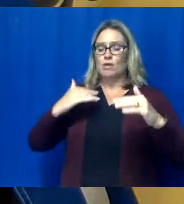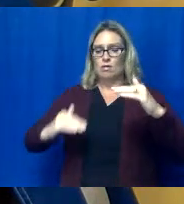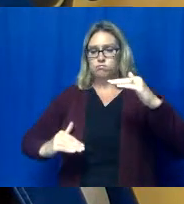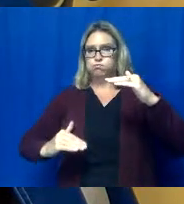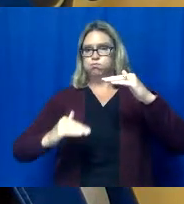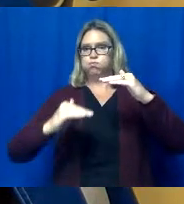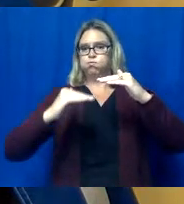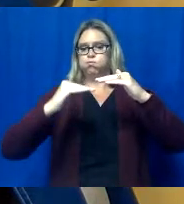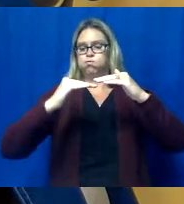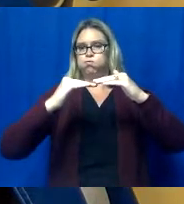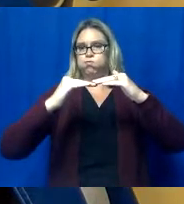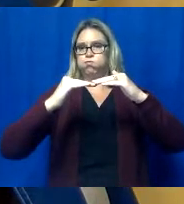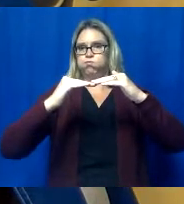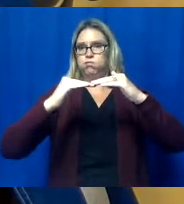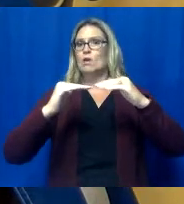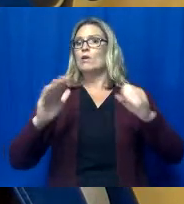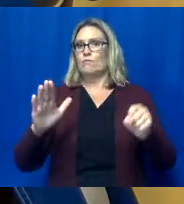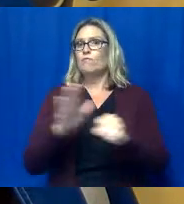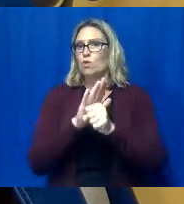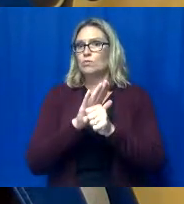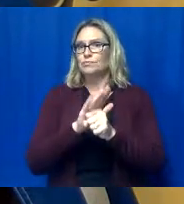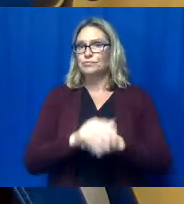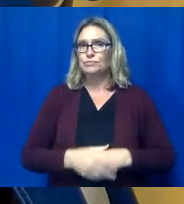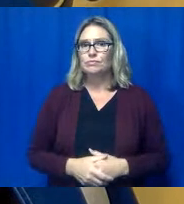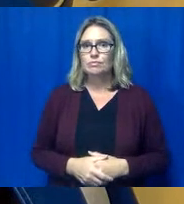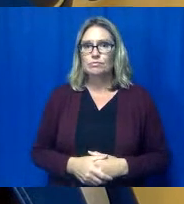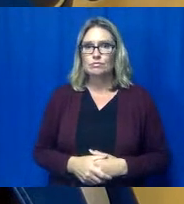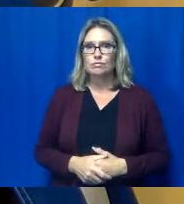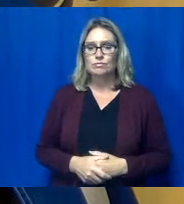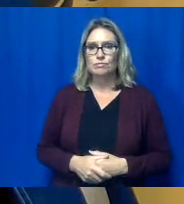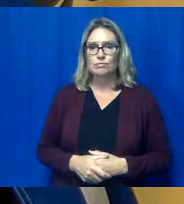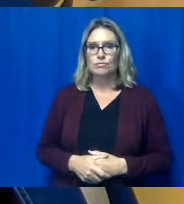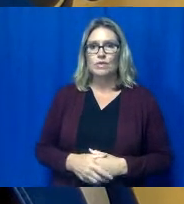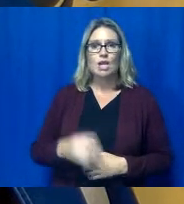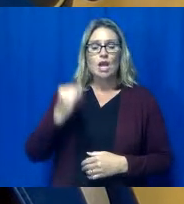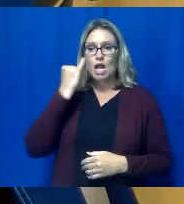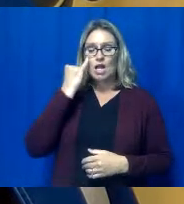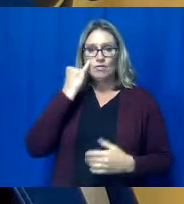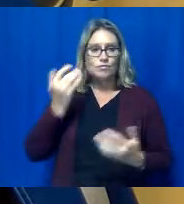to properly to do all the